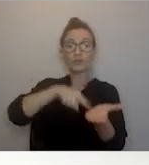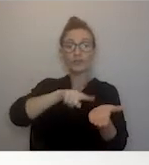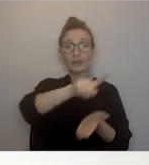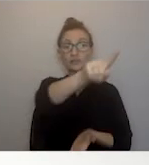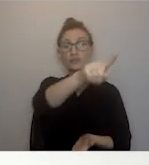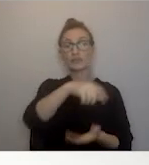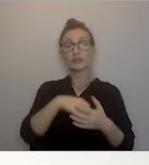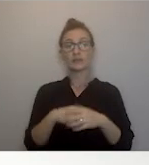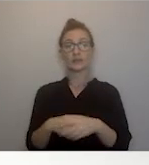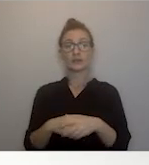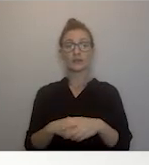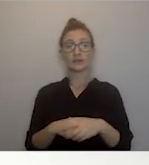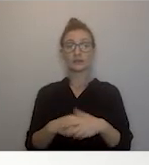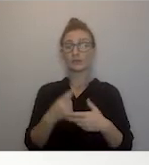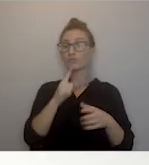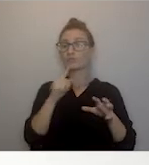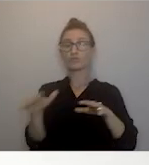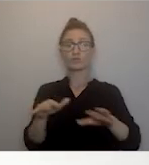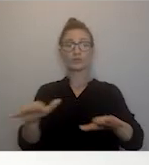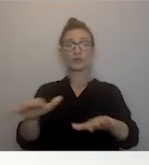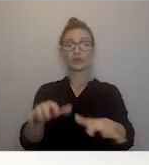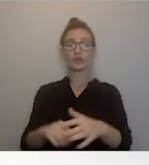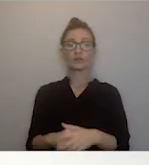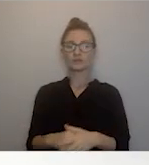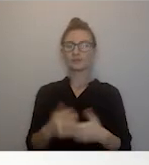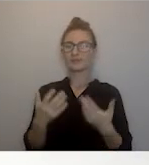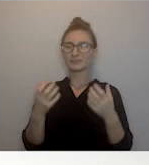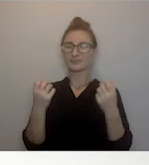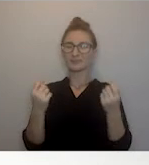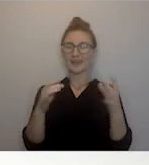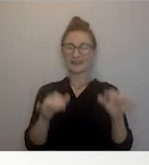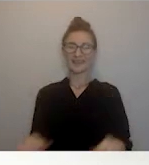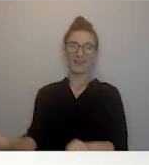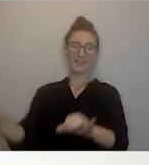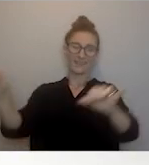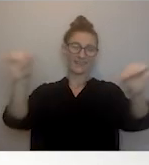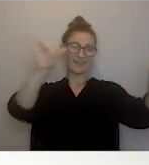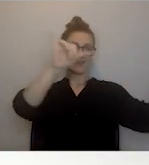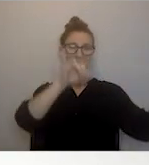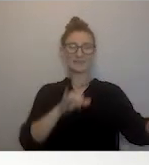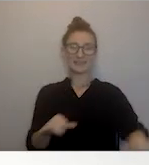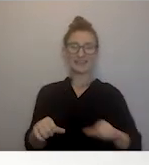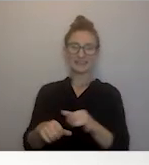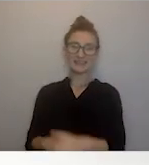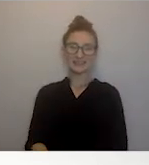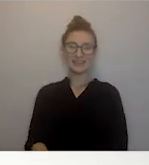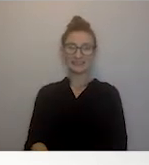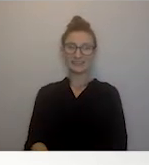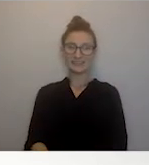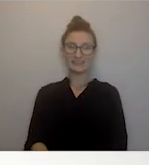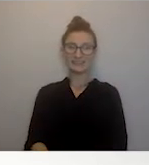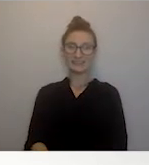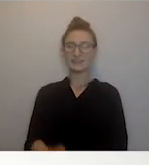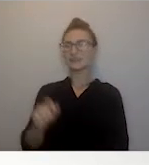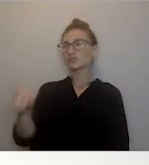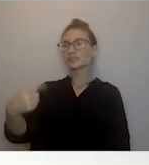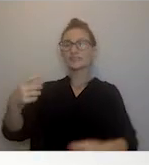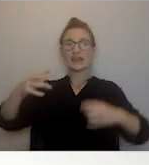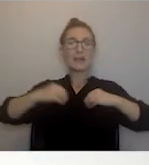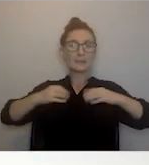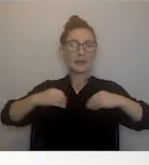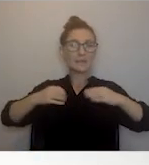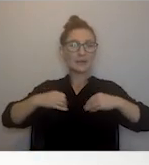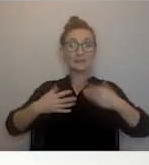tree, rivers, palms, and you'll see a lot of students say lots of similar things, especially if someone says green tree, everyone's gonna say green